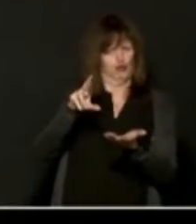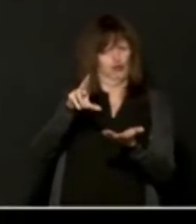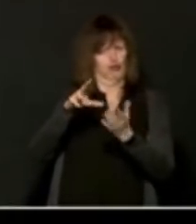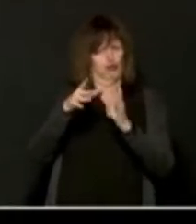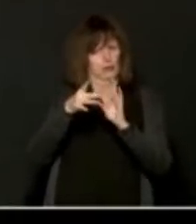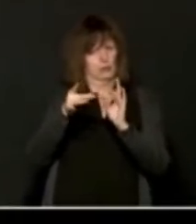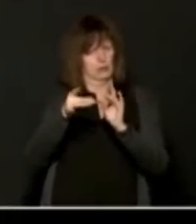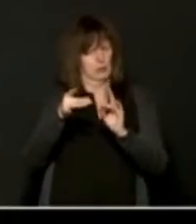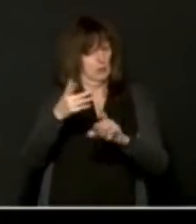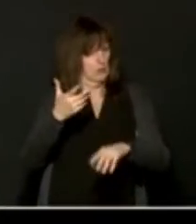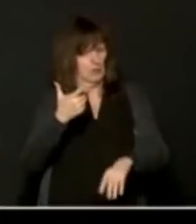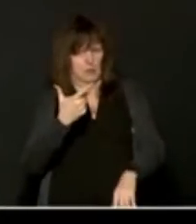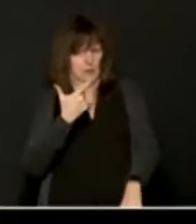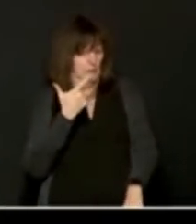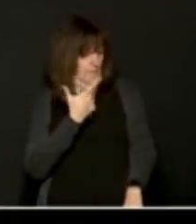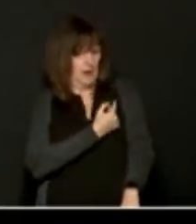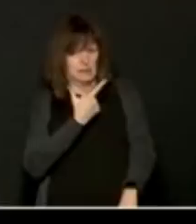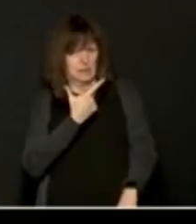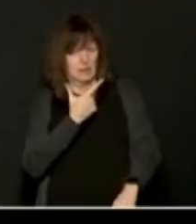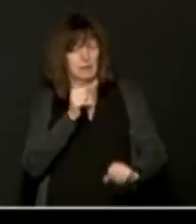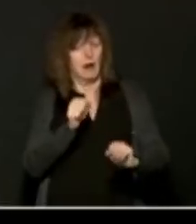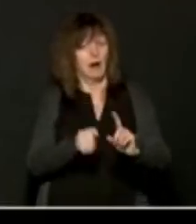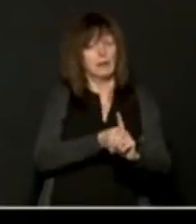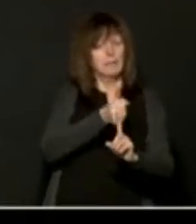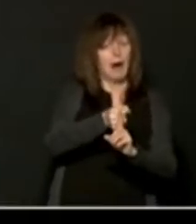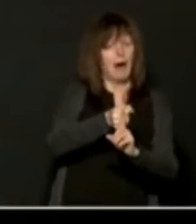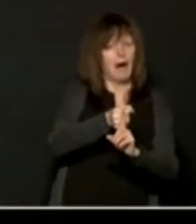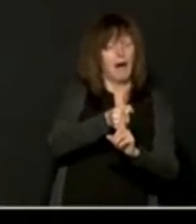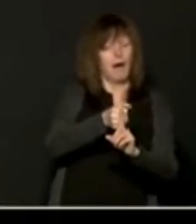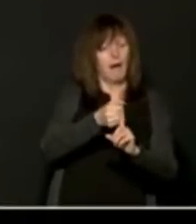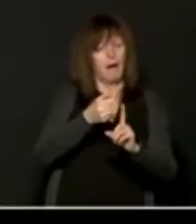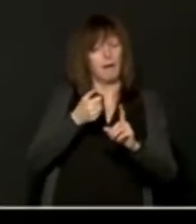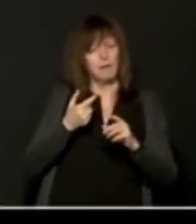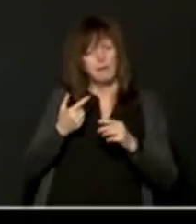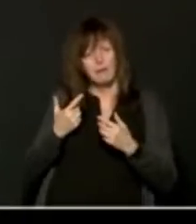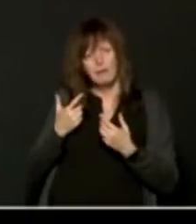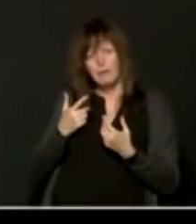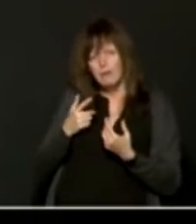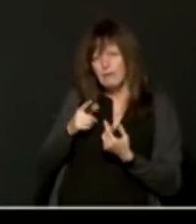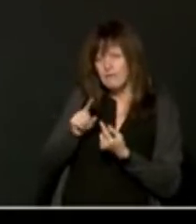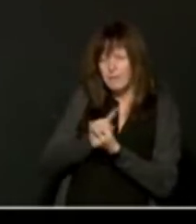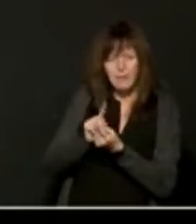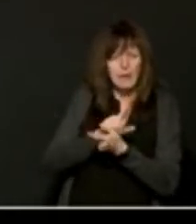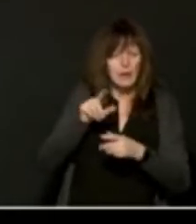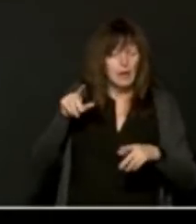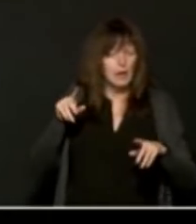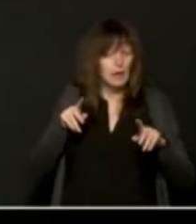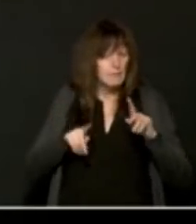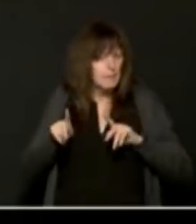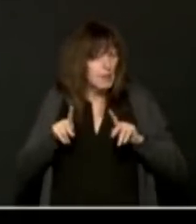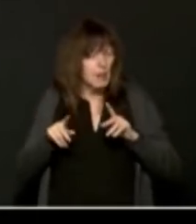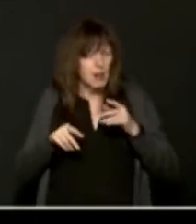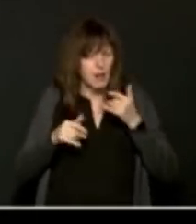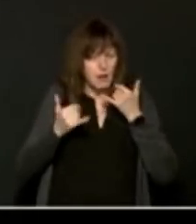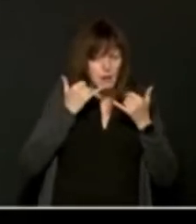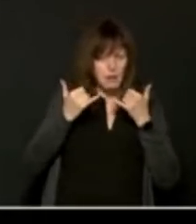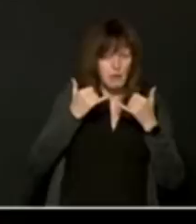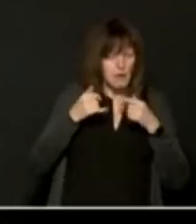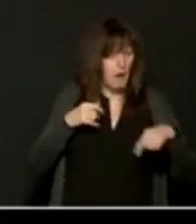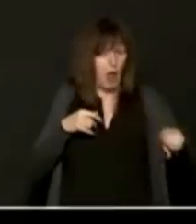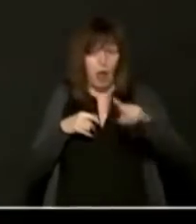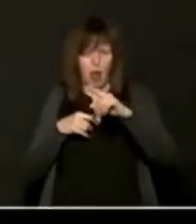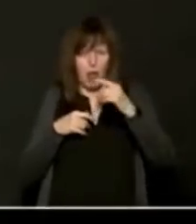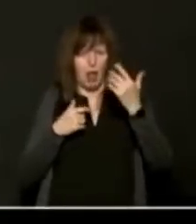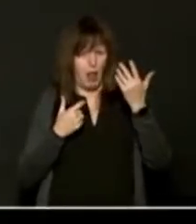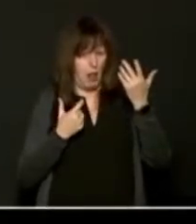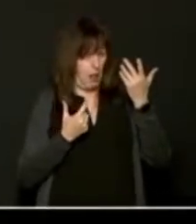to people, they are worried that cases are so high now that we are not going to be